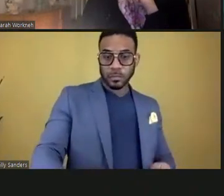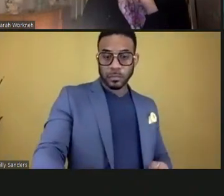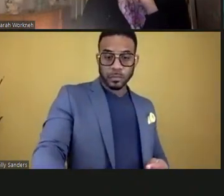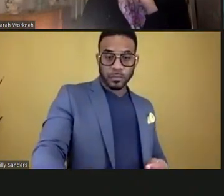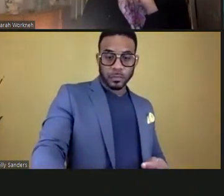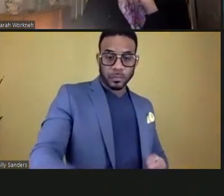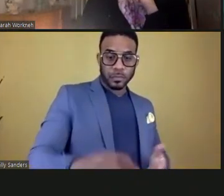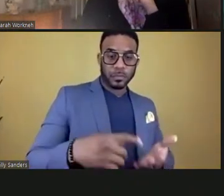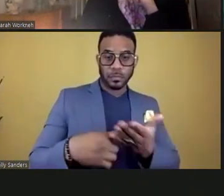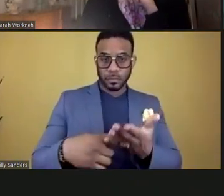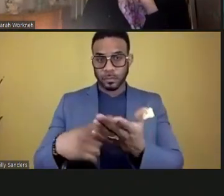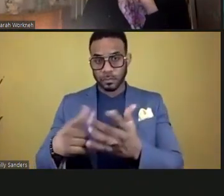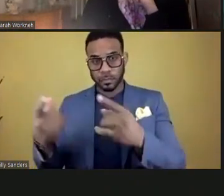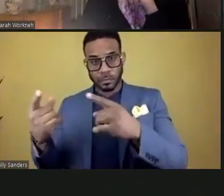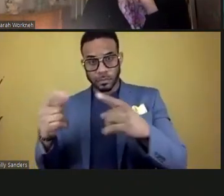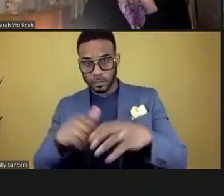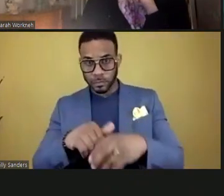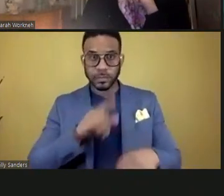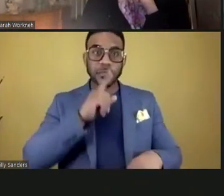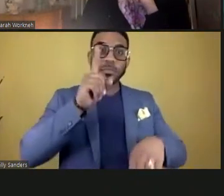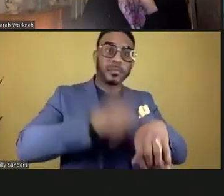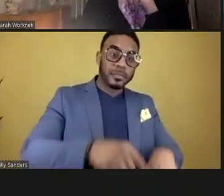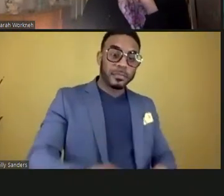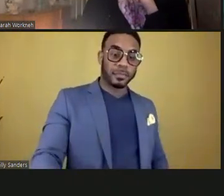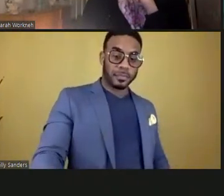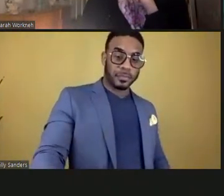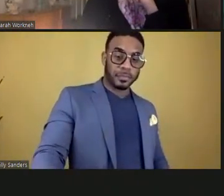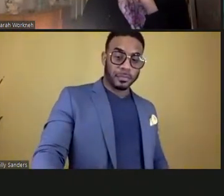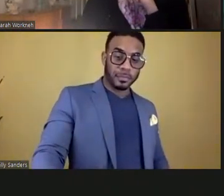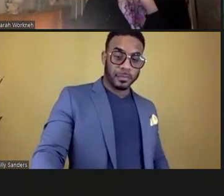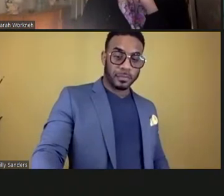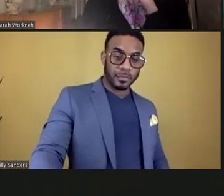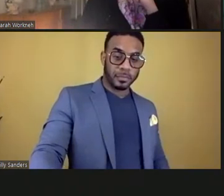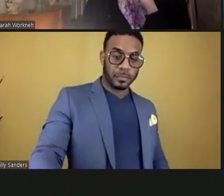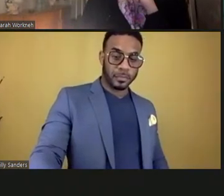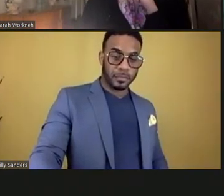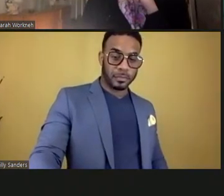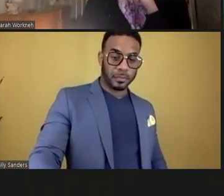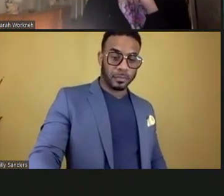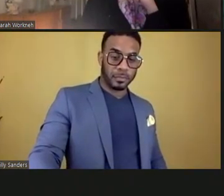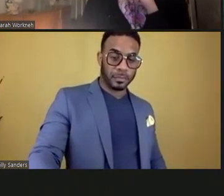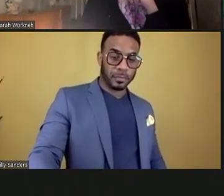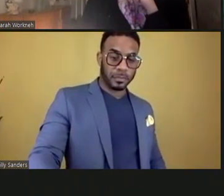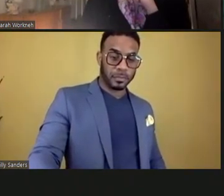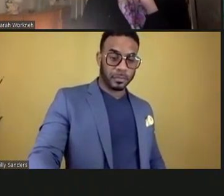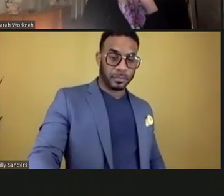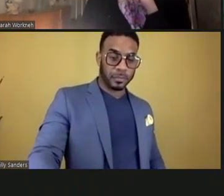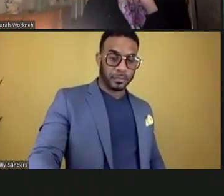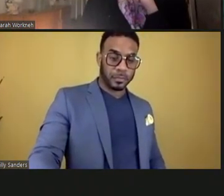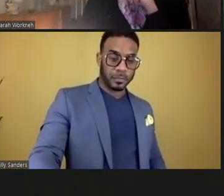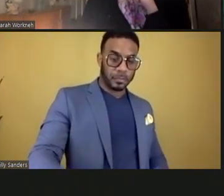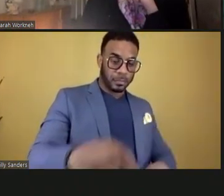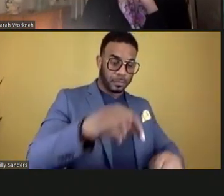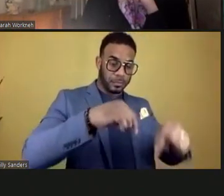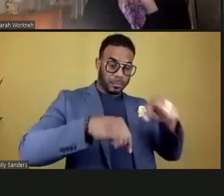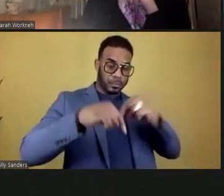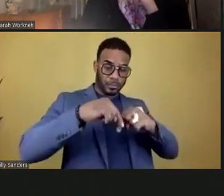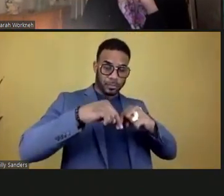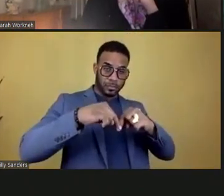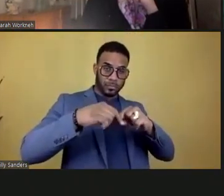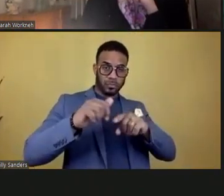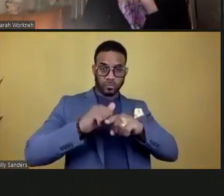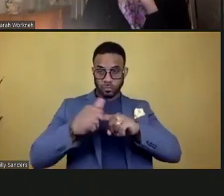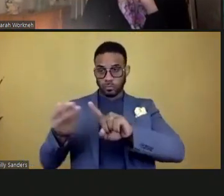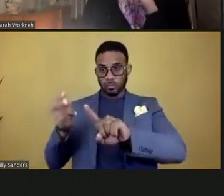the conversation that's happening in real time, that it tracks back to their practice, to their stance, to their belief systems, that